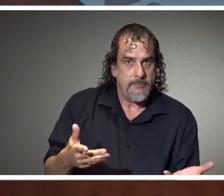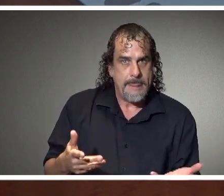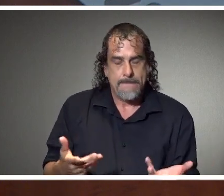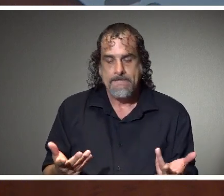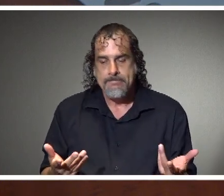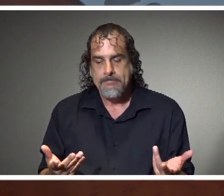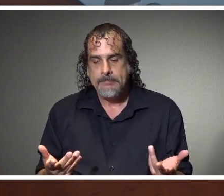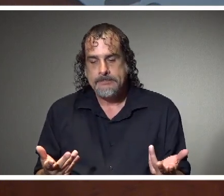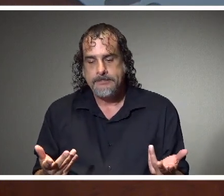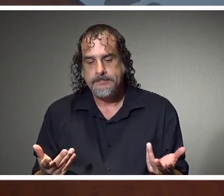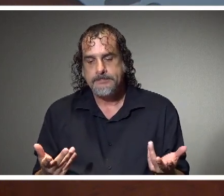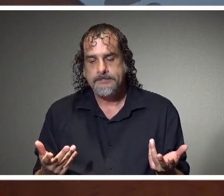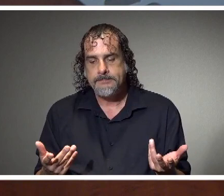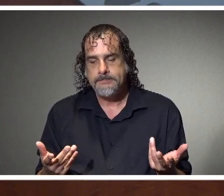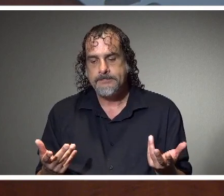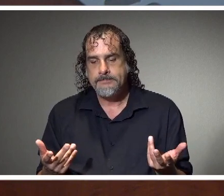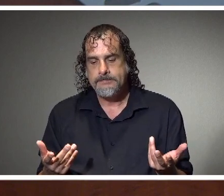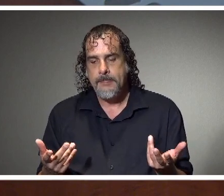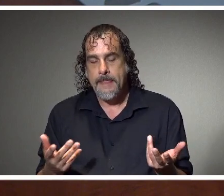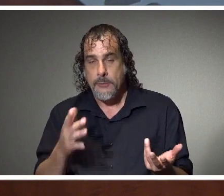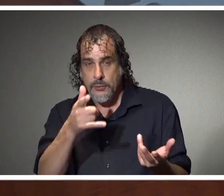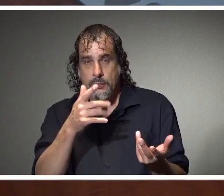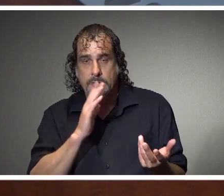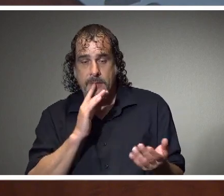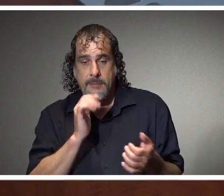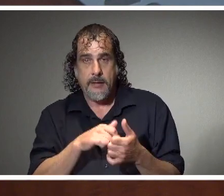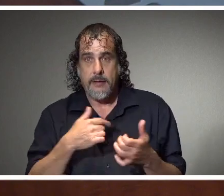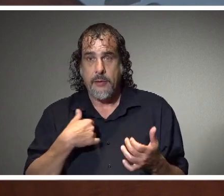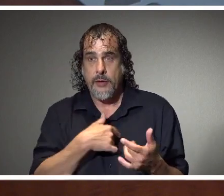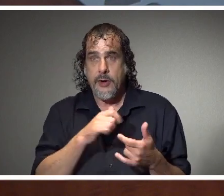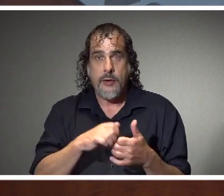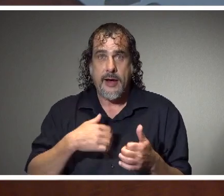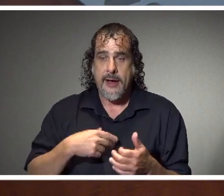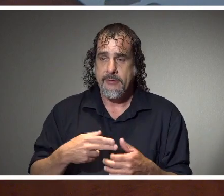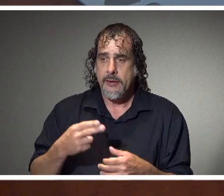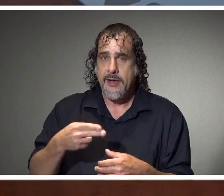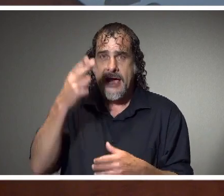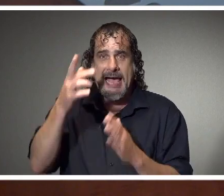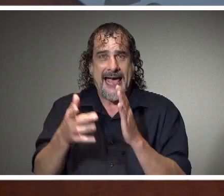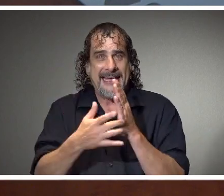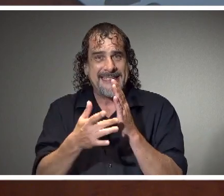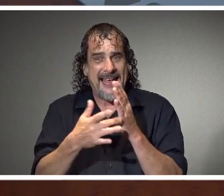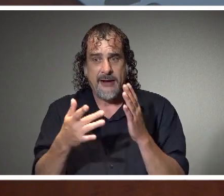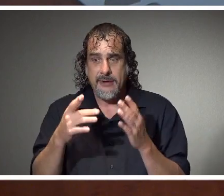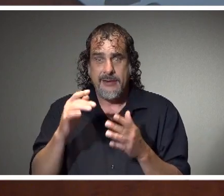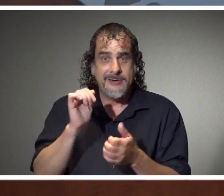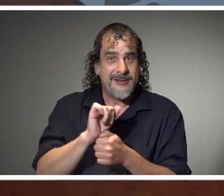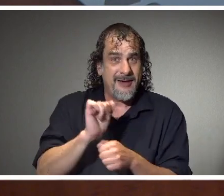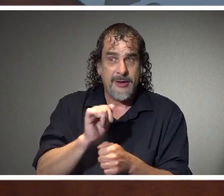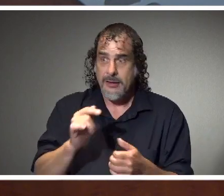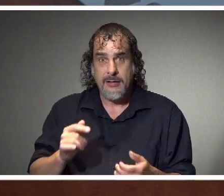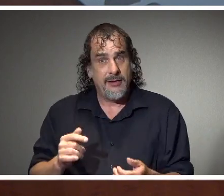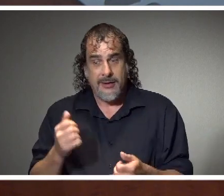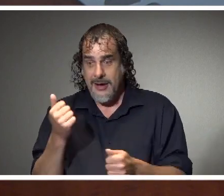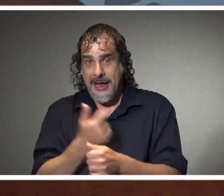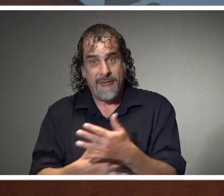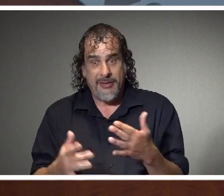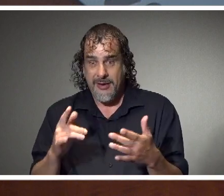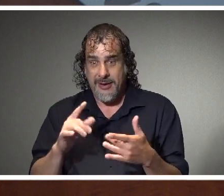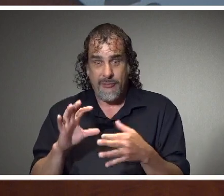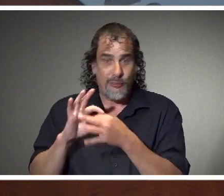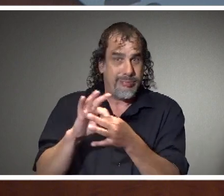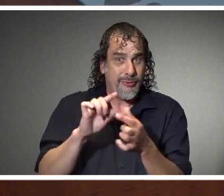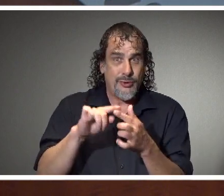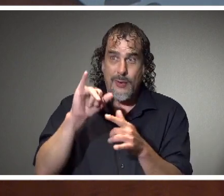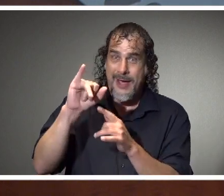bit on Mississippi not having high-tech jobs, because the fact is most everything these days is IT-based. And